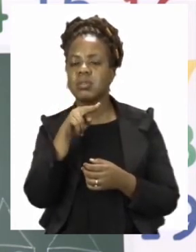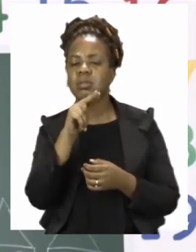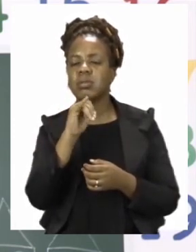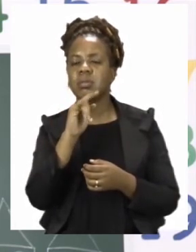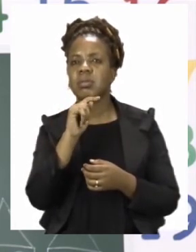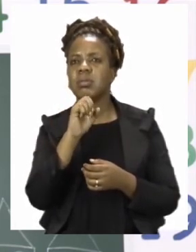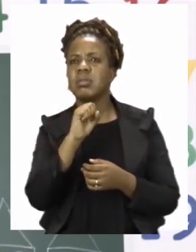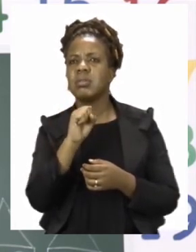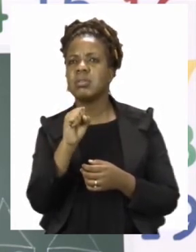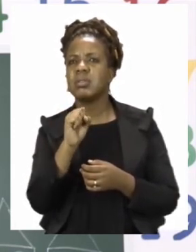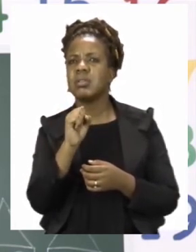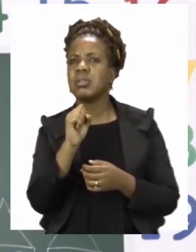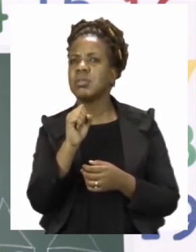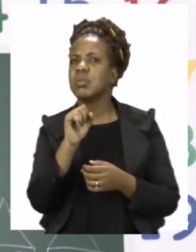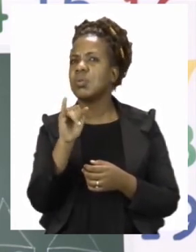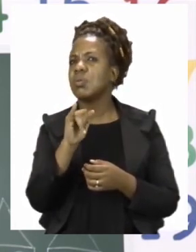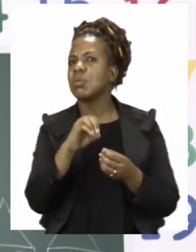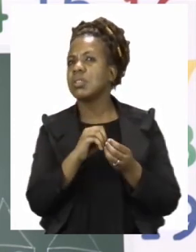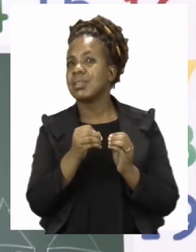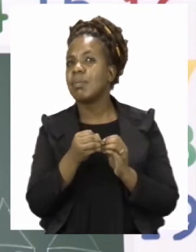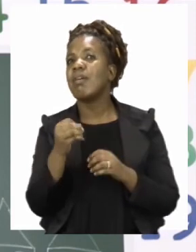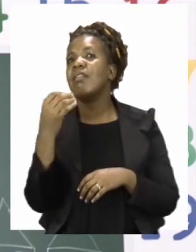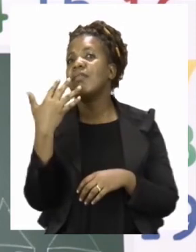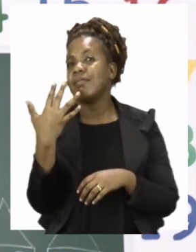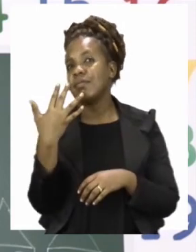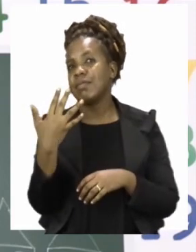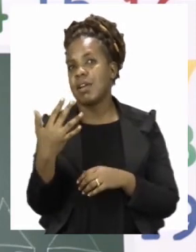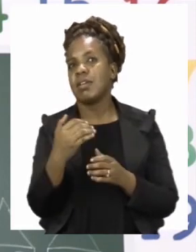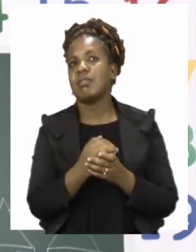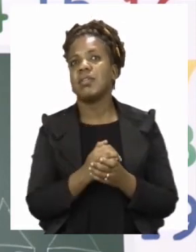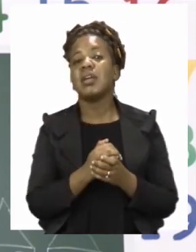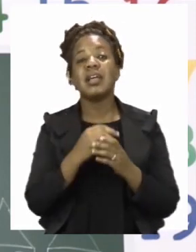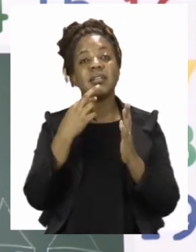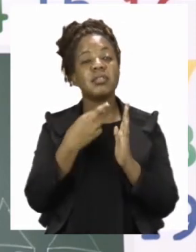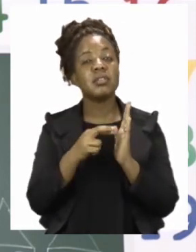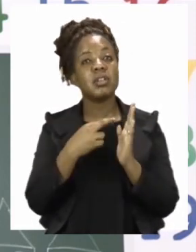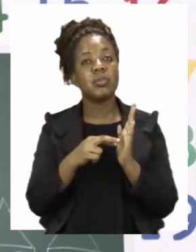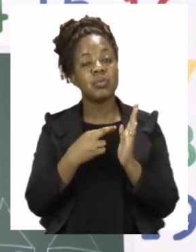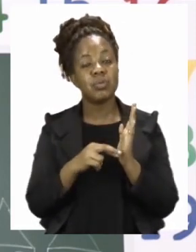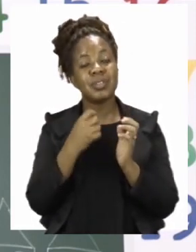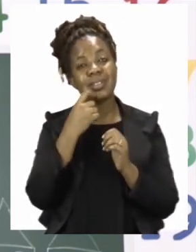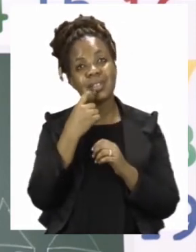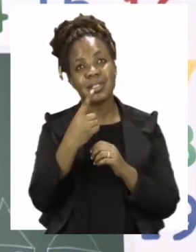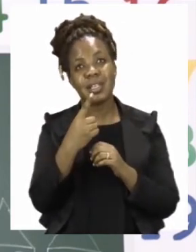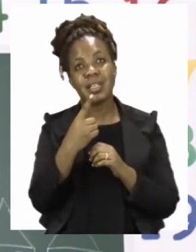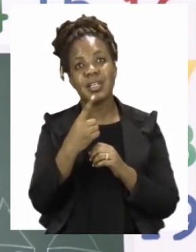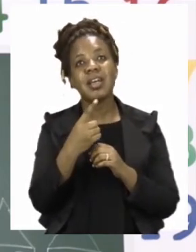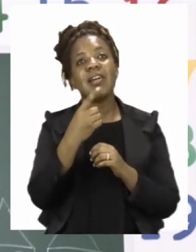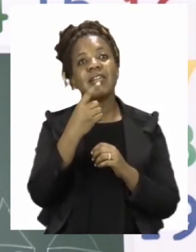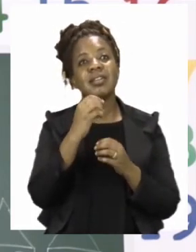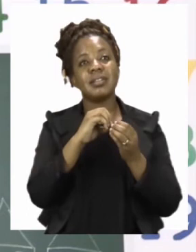the nearest tens, it is going to be 40. Now